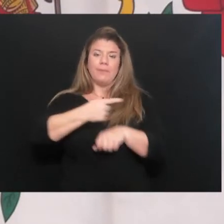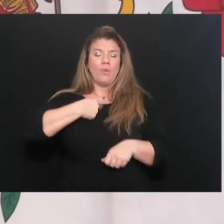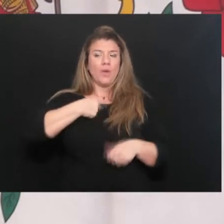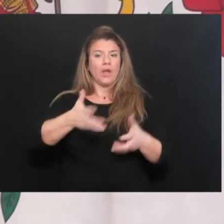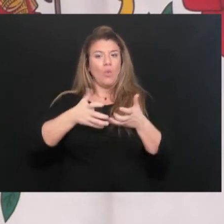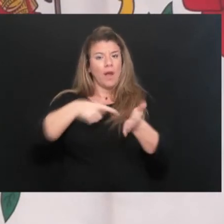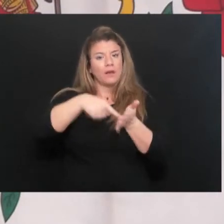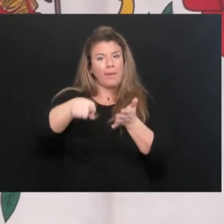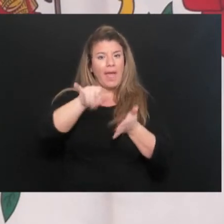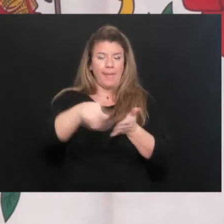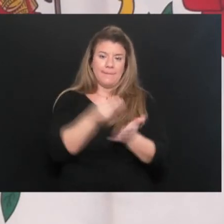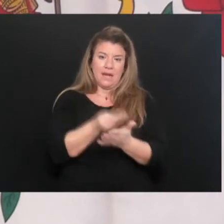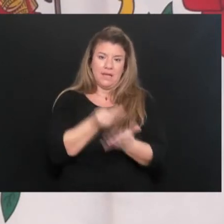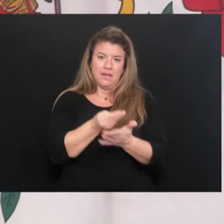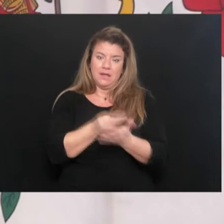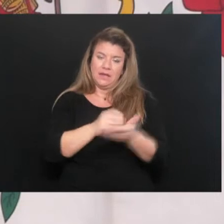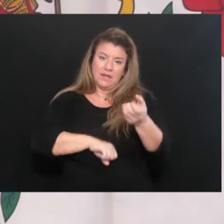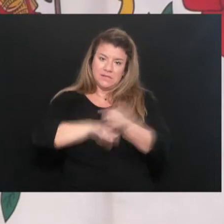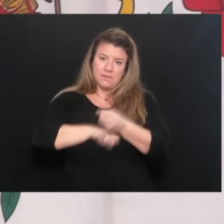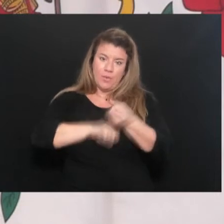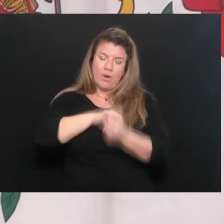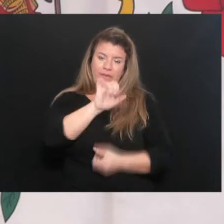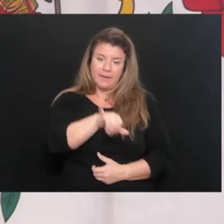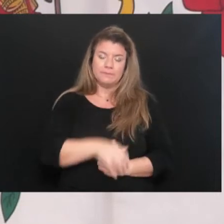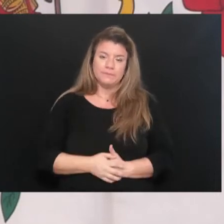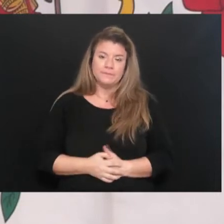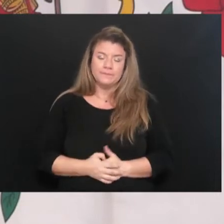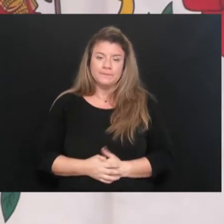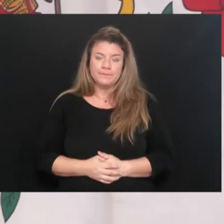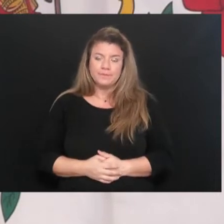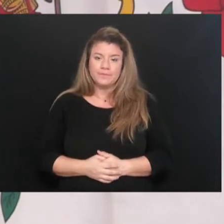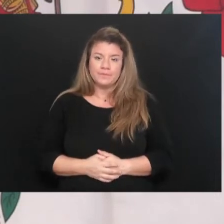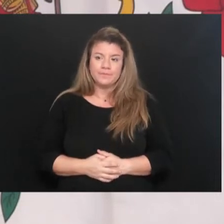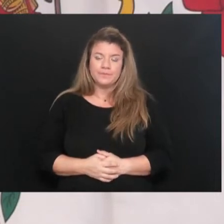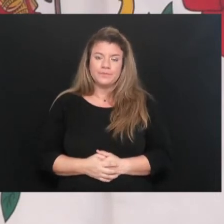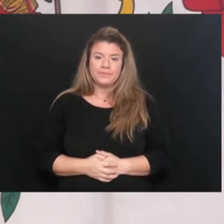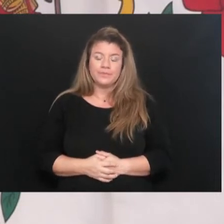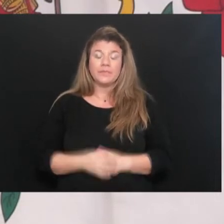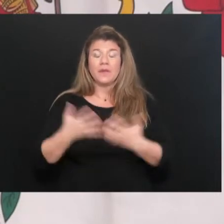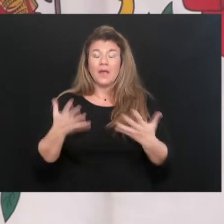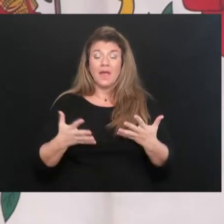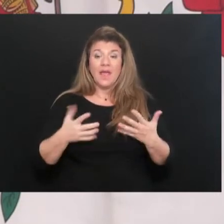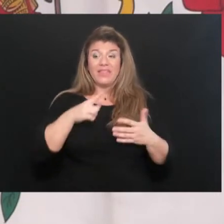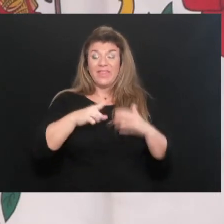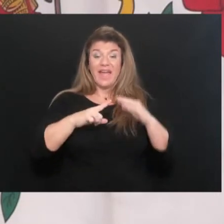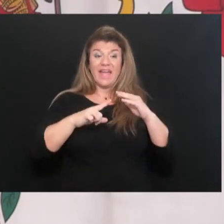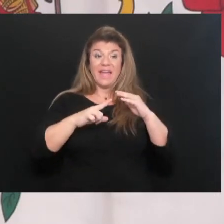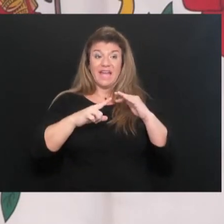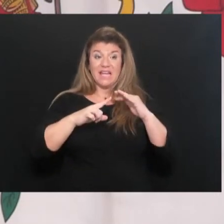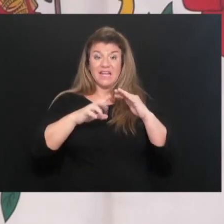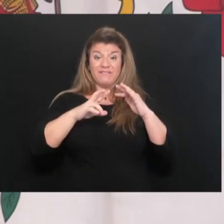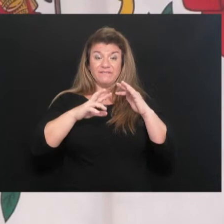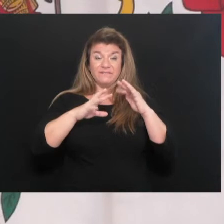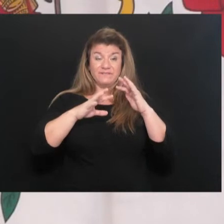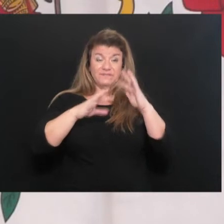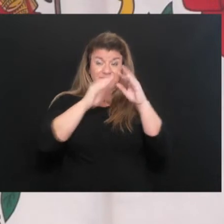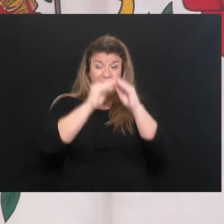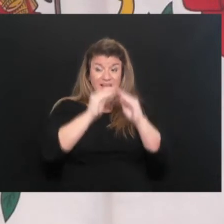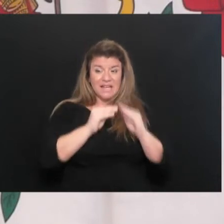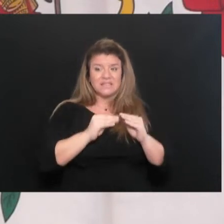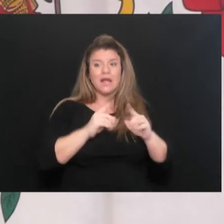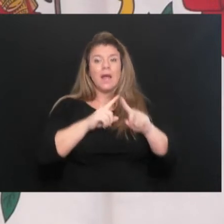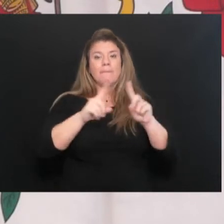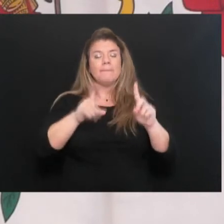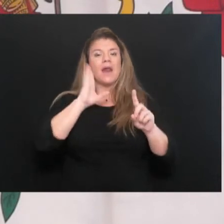want to backfill the dollars, and we're, they fixed it over, but it will